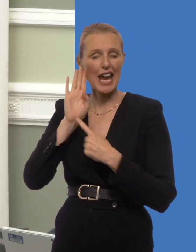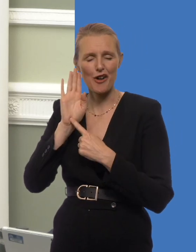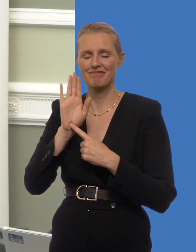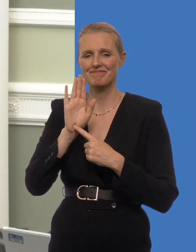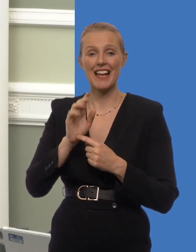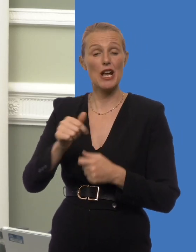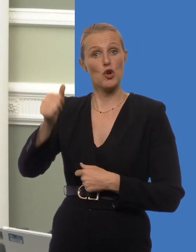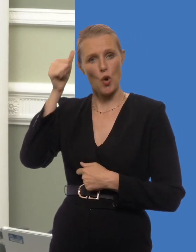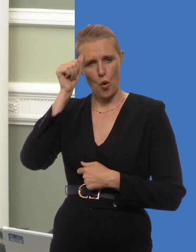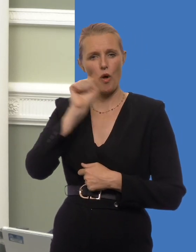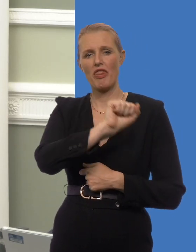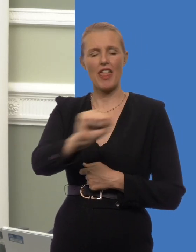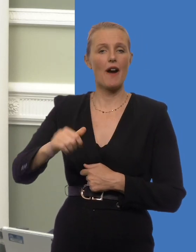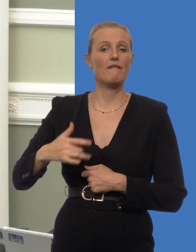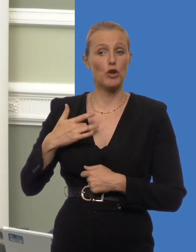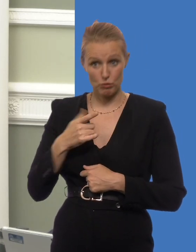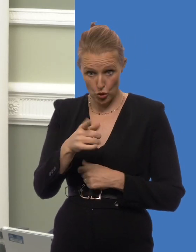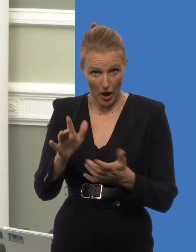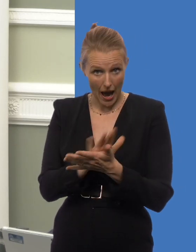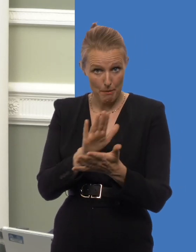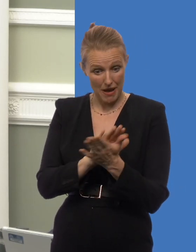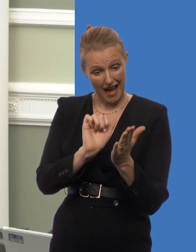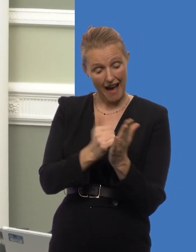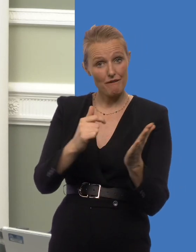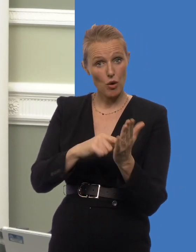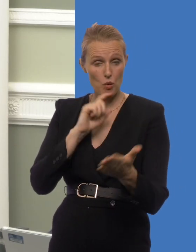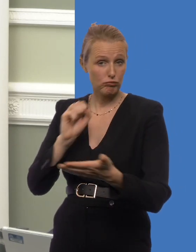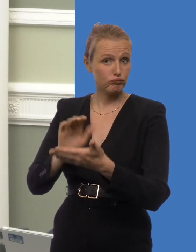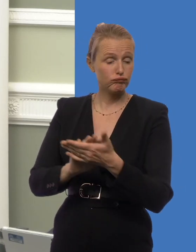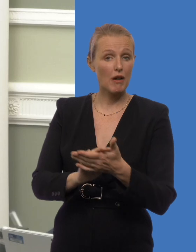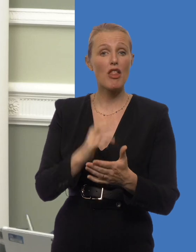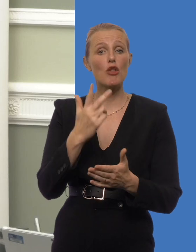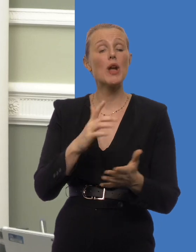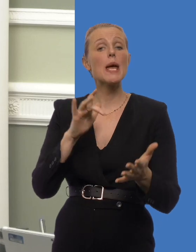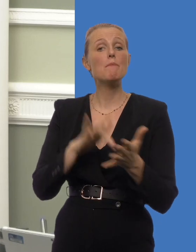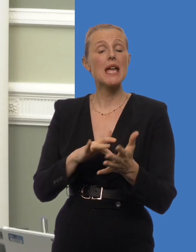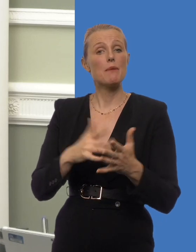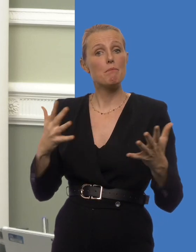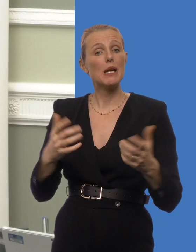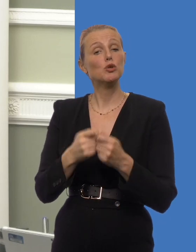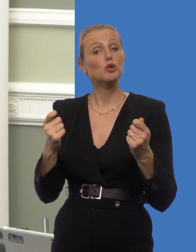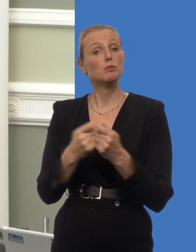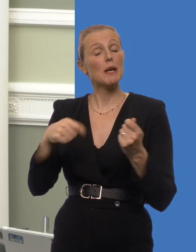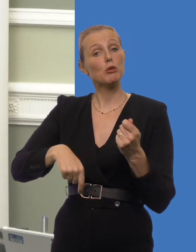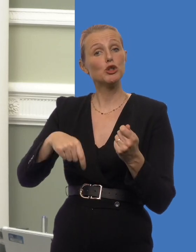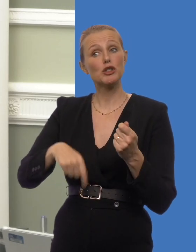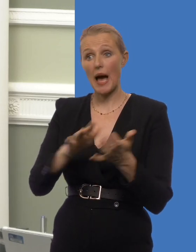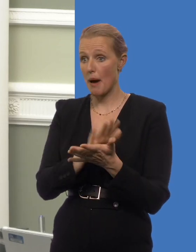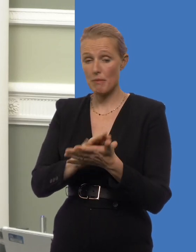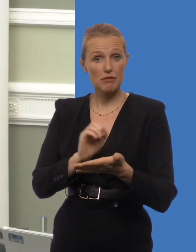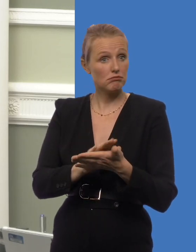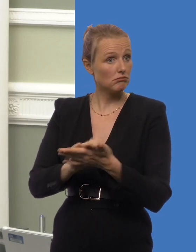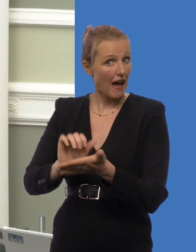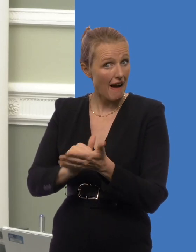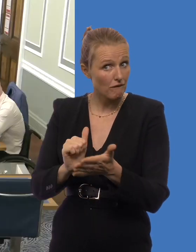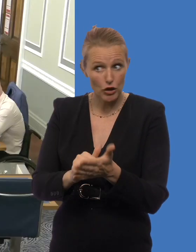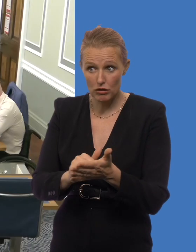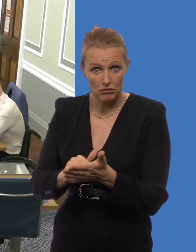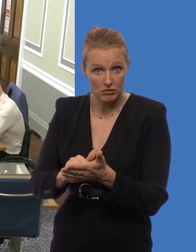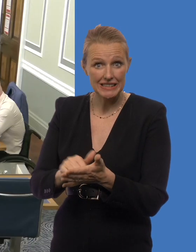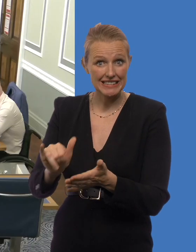that tweak included, are members content that a copy of the advert is placed in the 3 main daily newspapers? Yep. Yep, thank you,